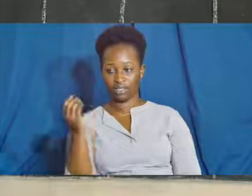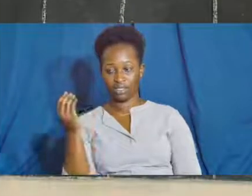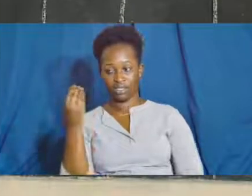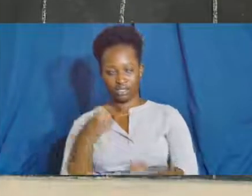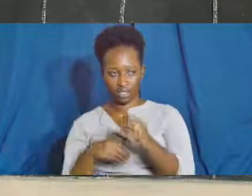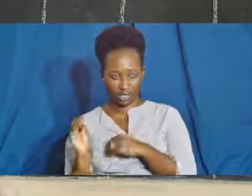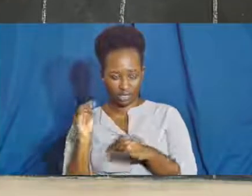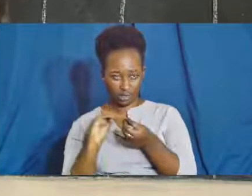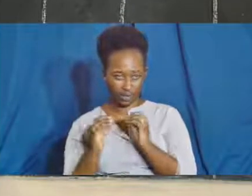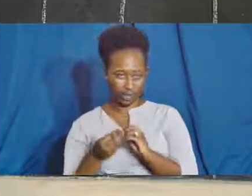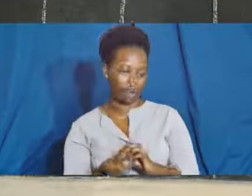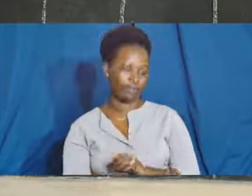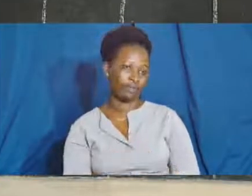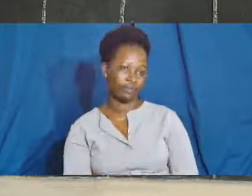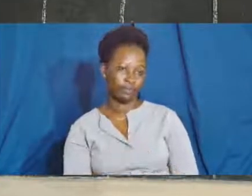Are we together?